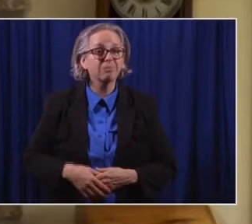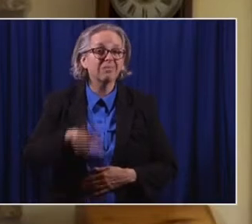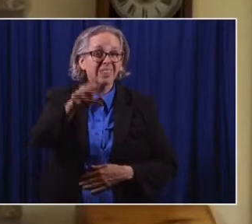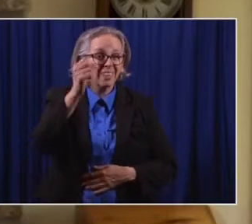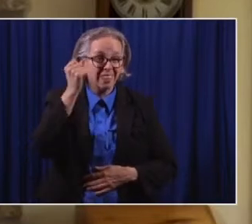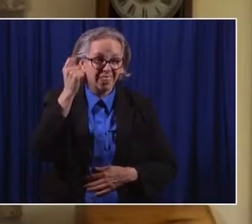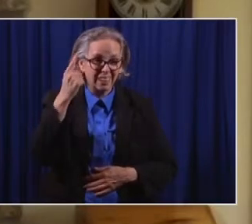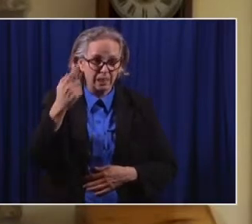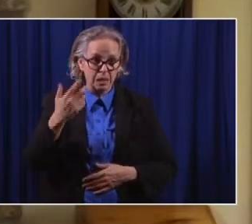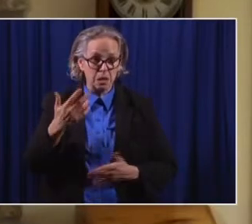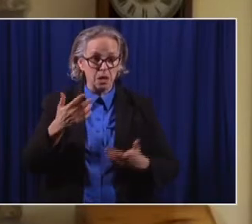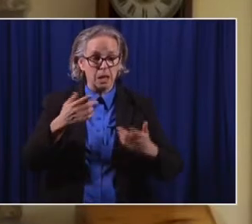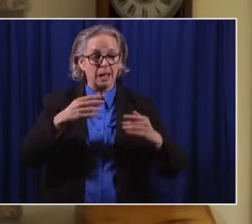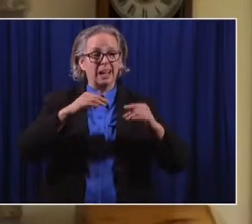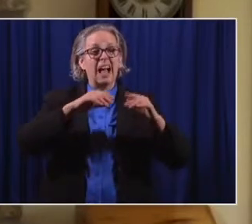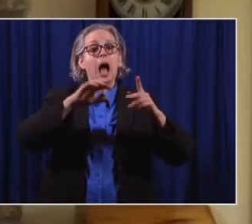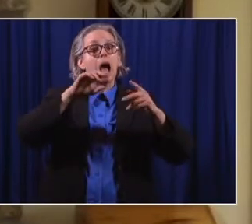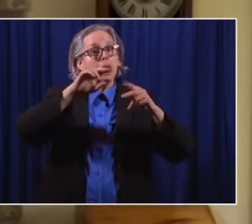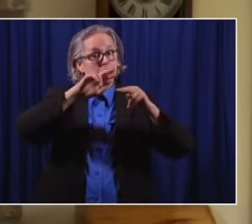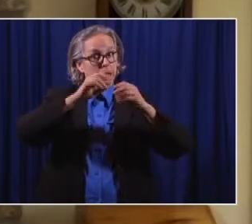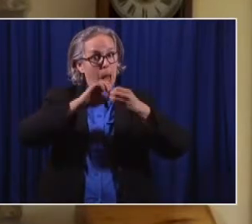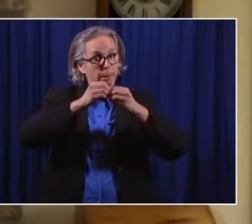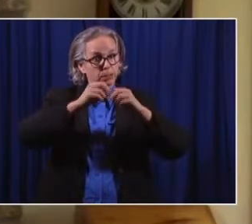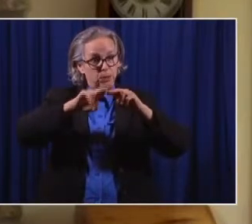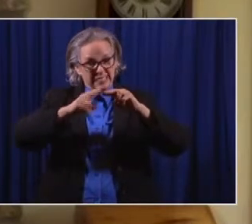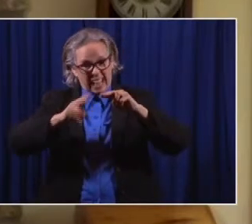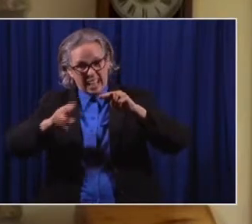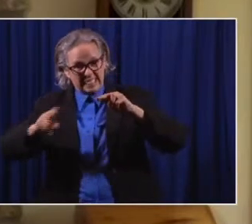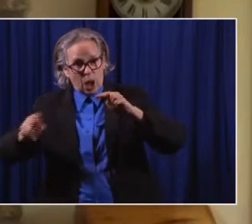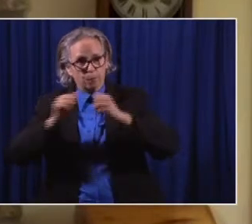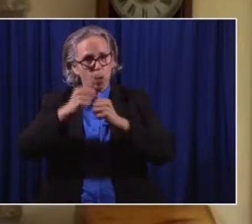are today at a 7-day average of